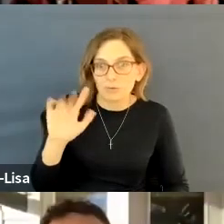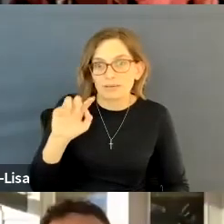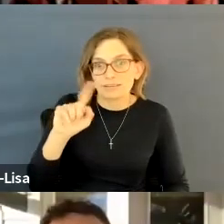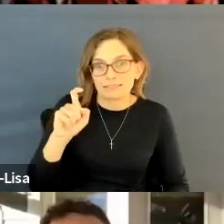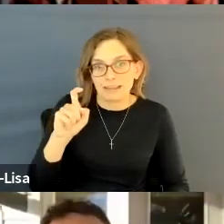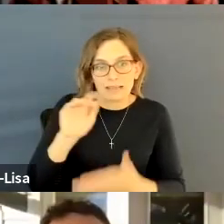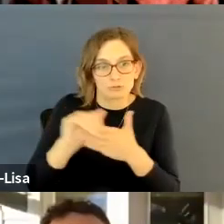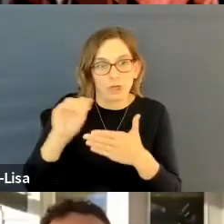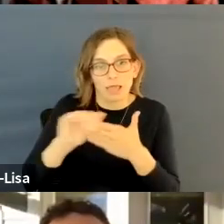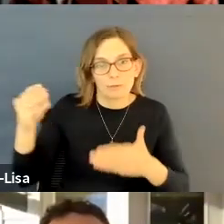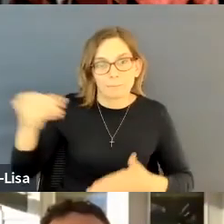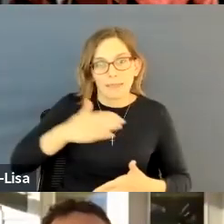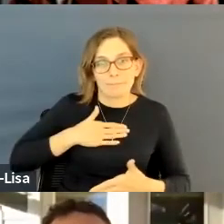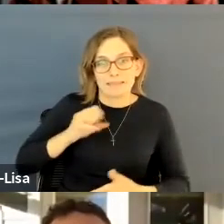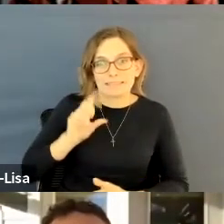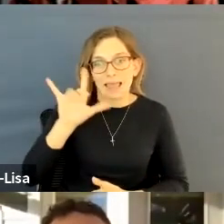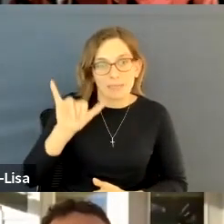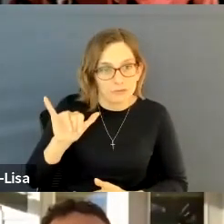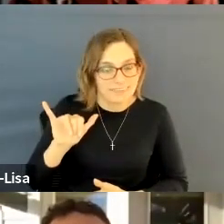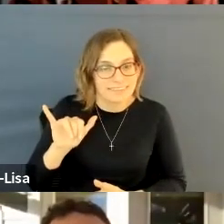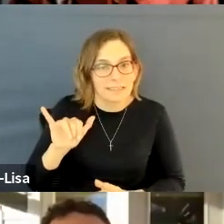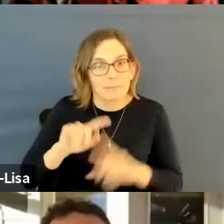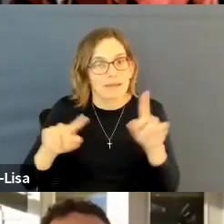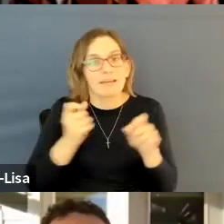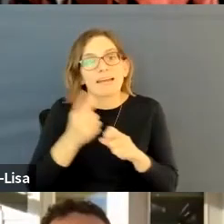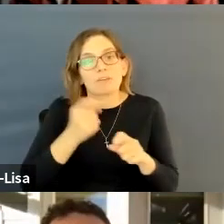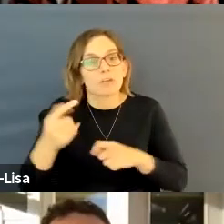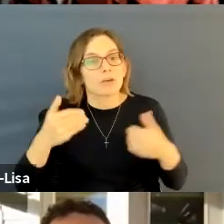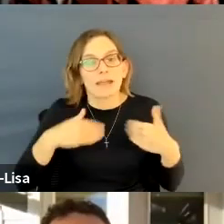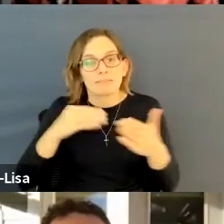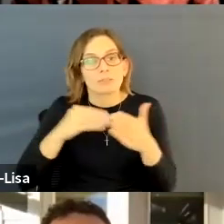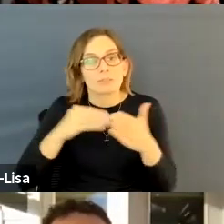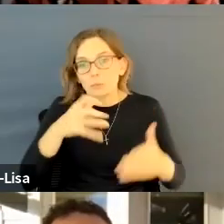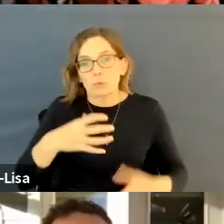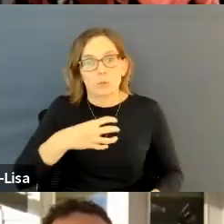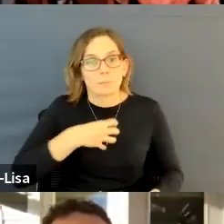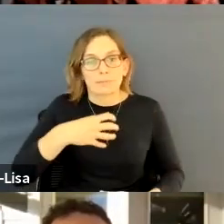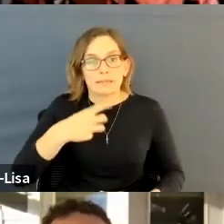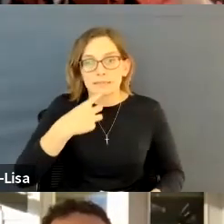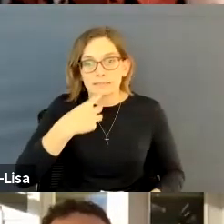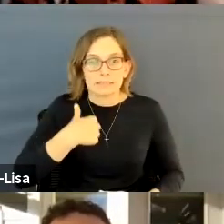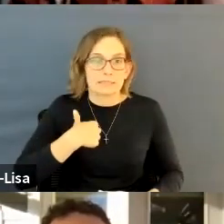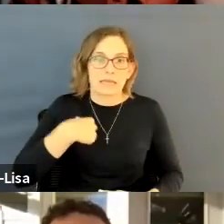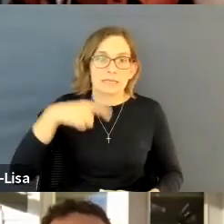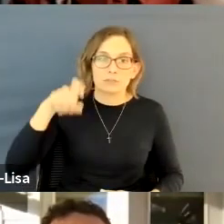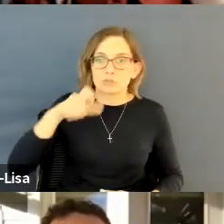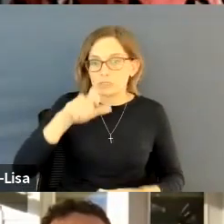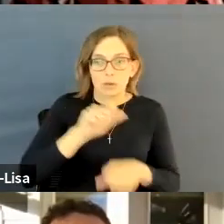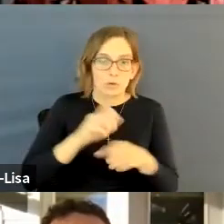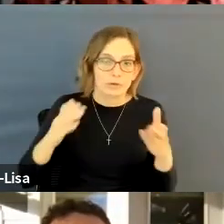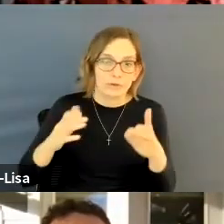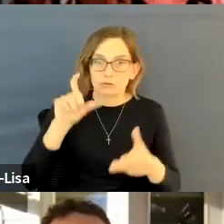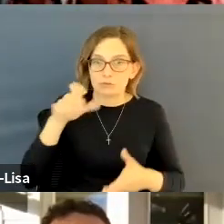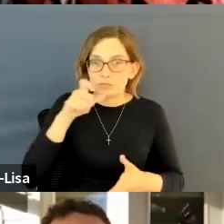my salary. A student, at least once a year, I have a student who complains that I shouldn't be working here, shouldn't have my job